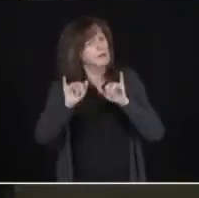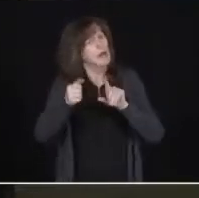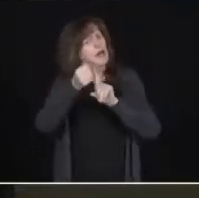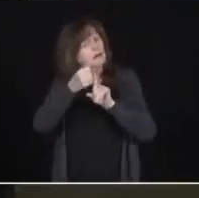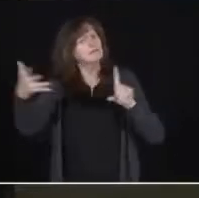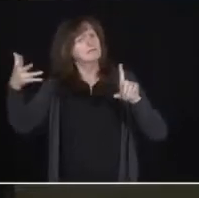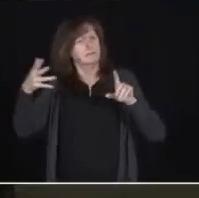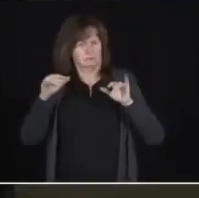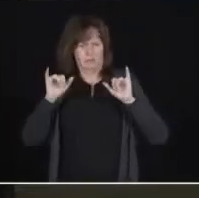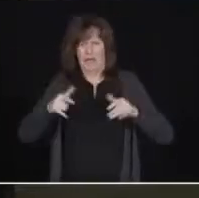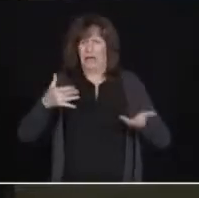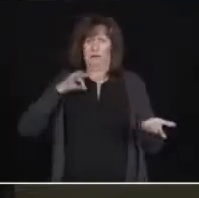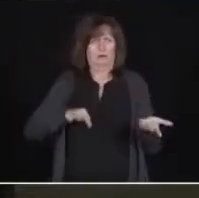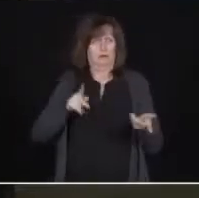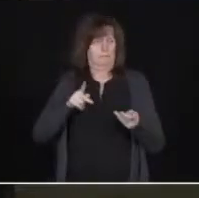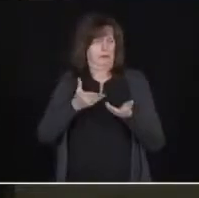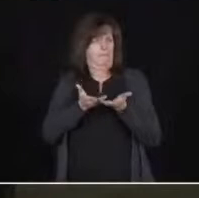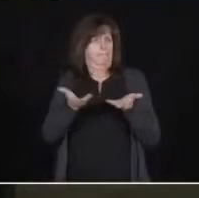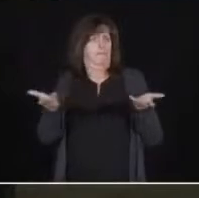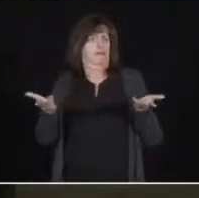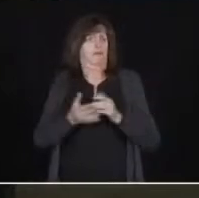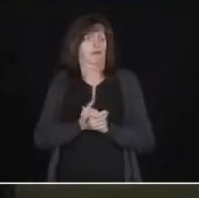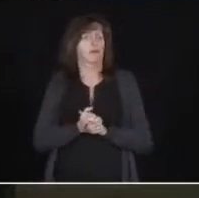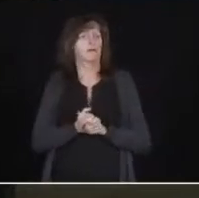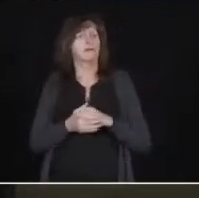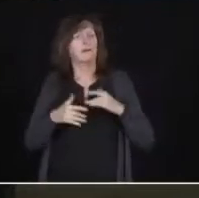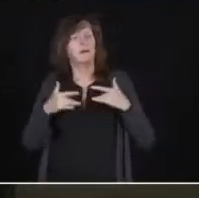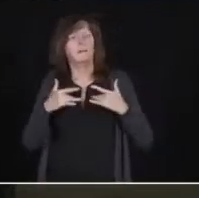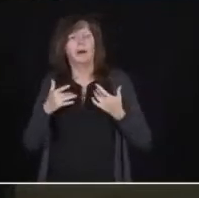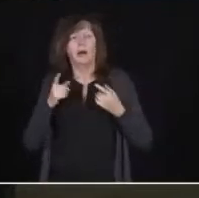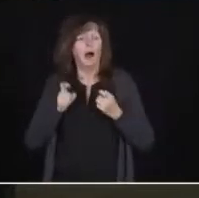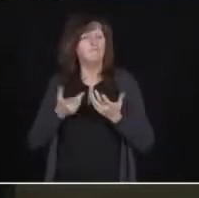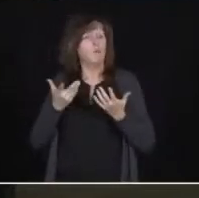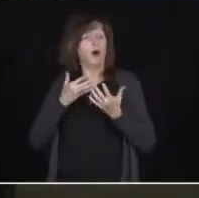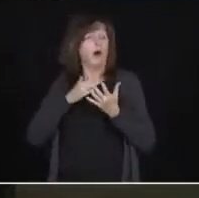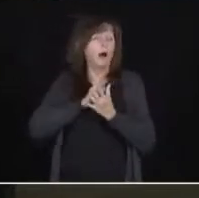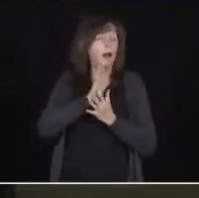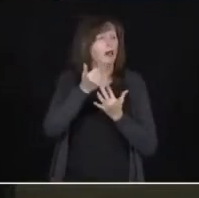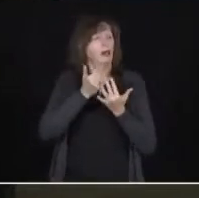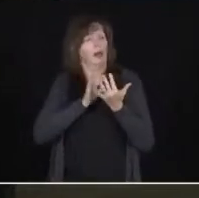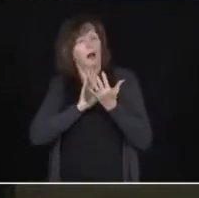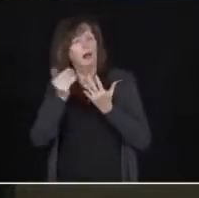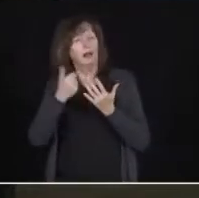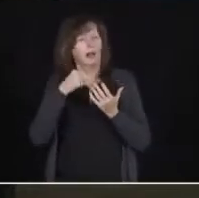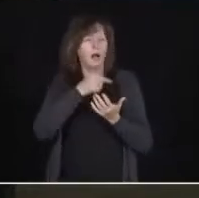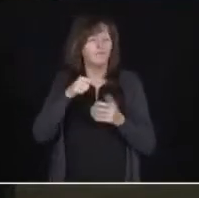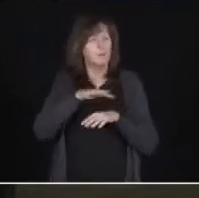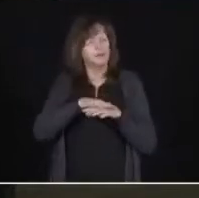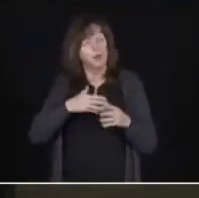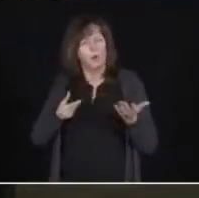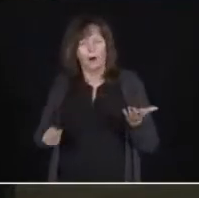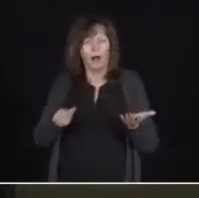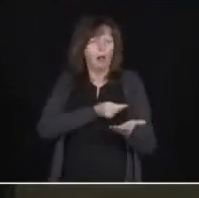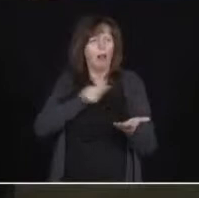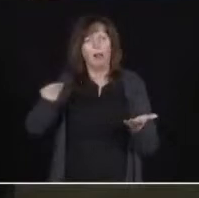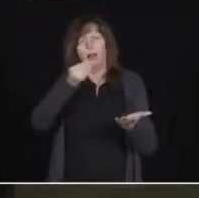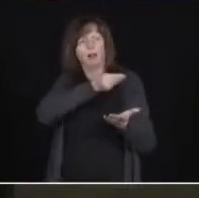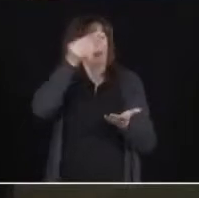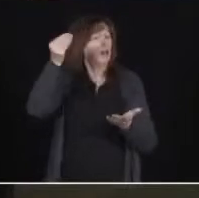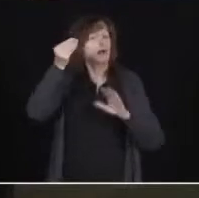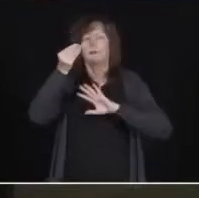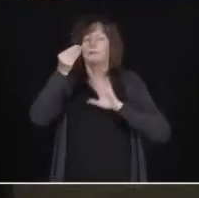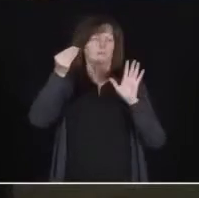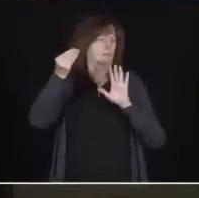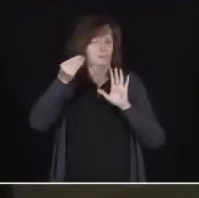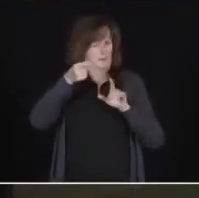delays these kinds of projects. This frustrates people and it hurts our economy. The COVID-19 pandemic has